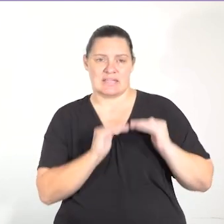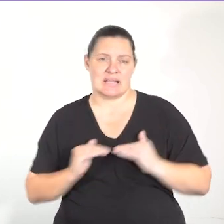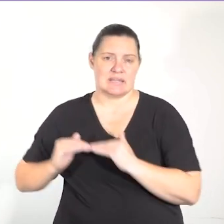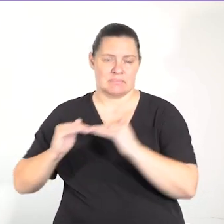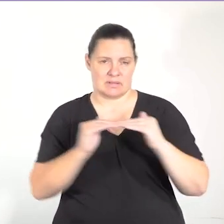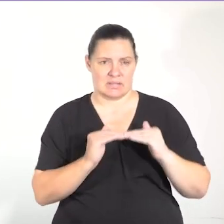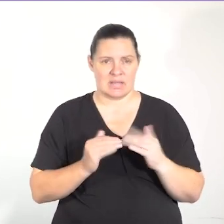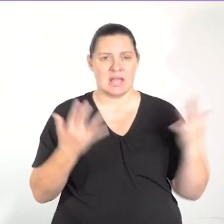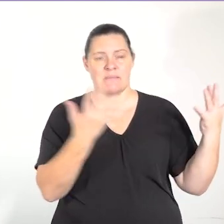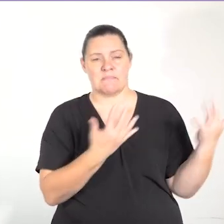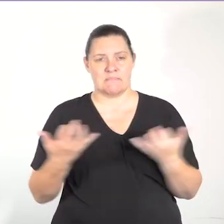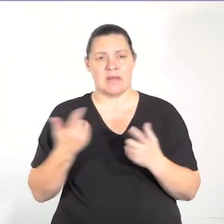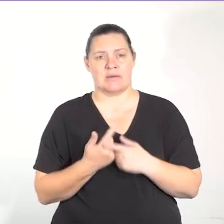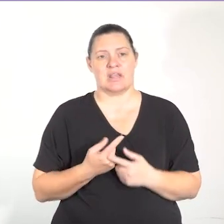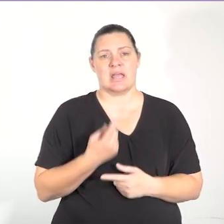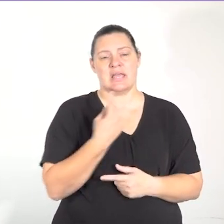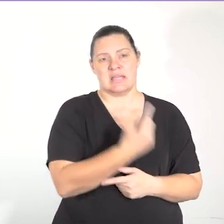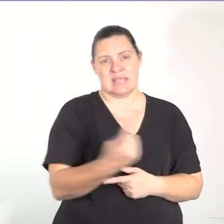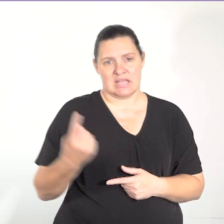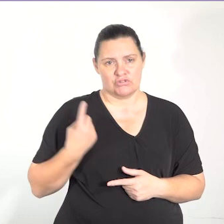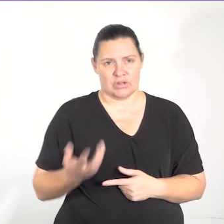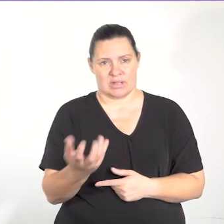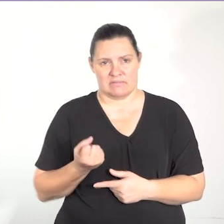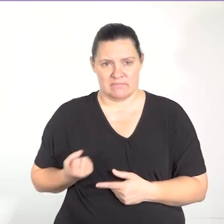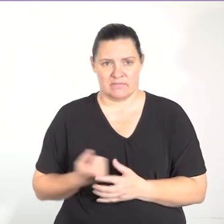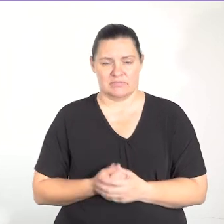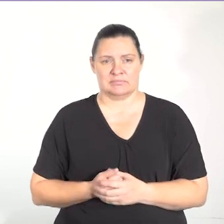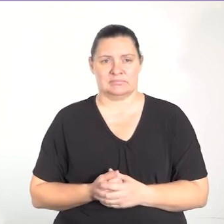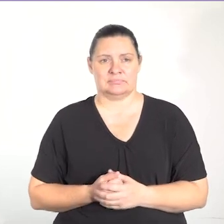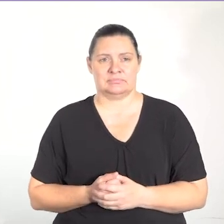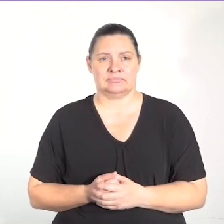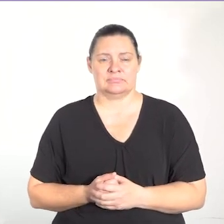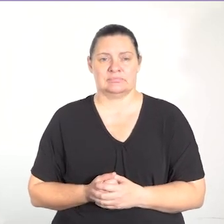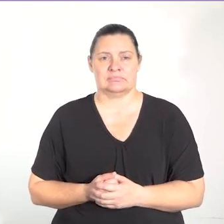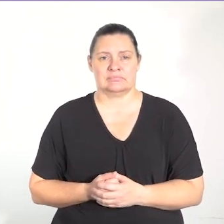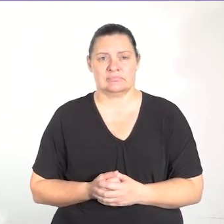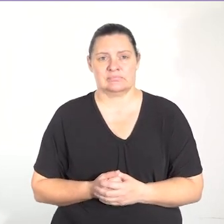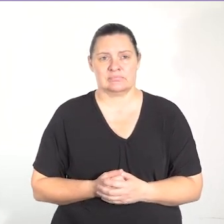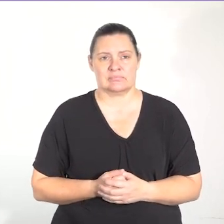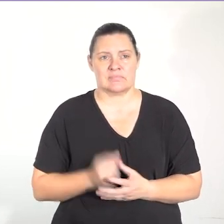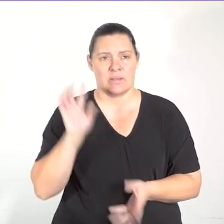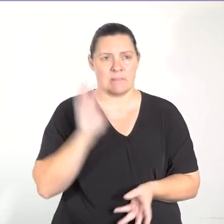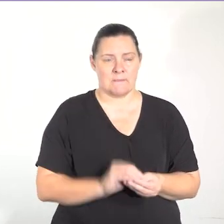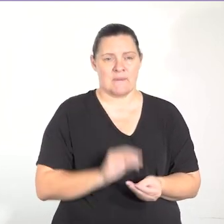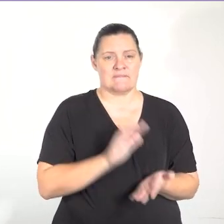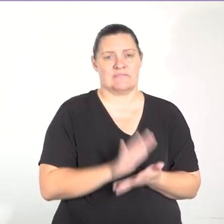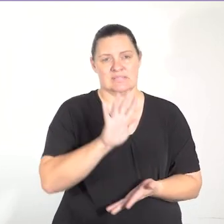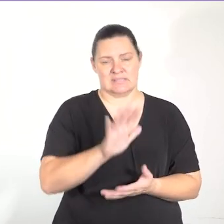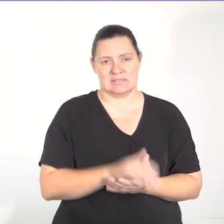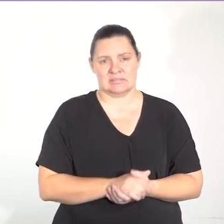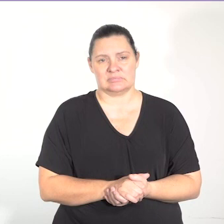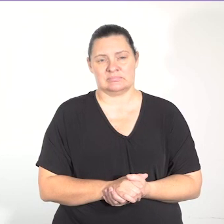an equal amount. Calculate how much money they will each receive. 15 of them in